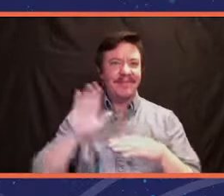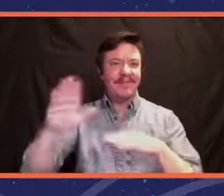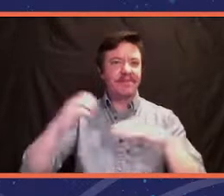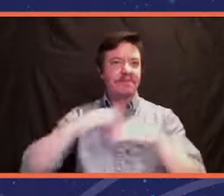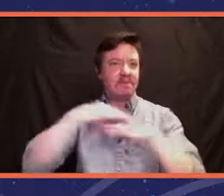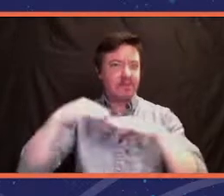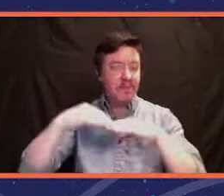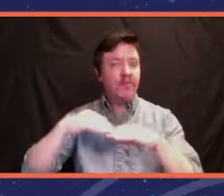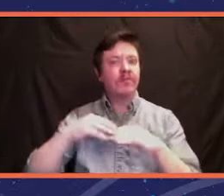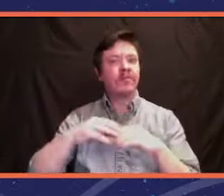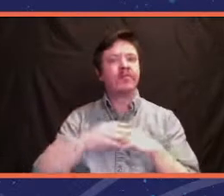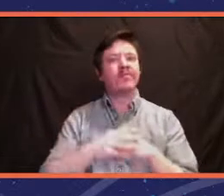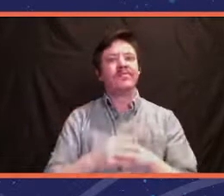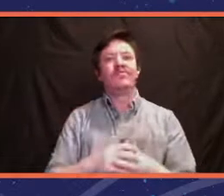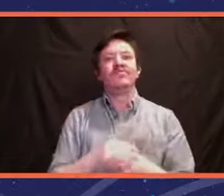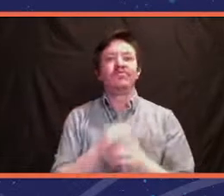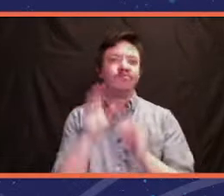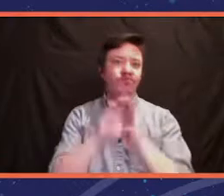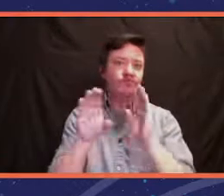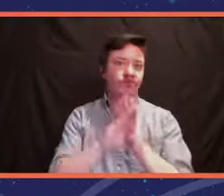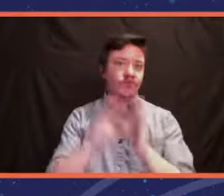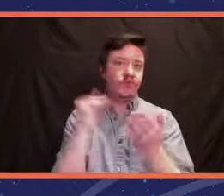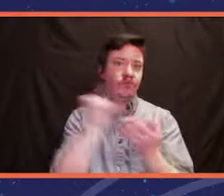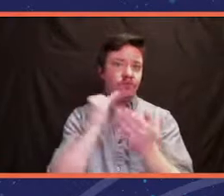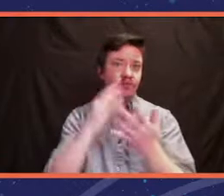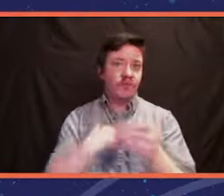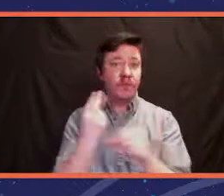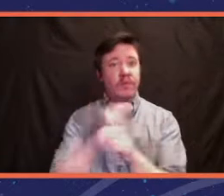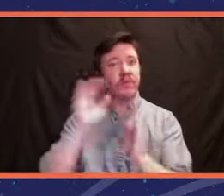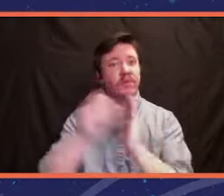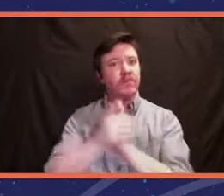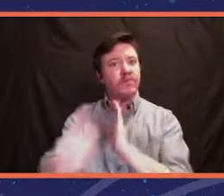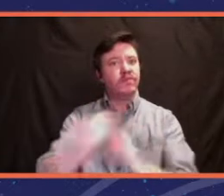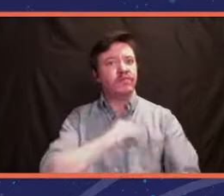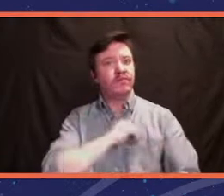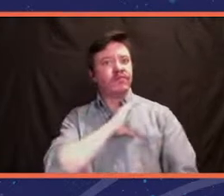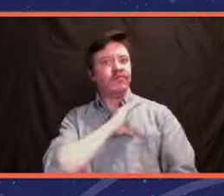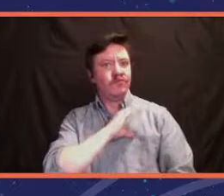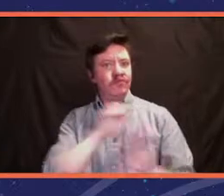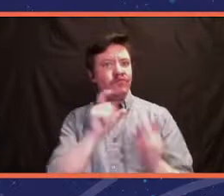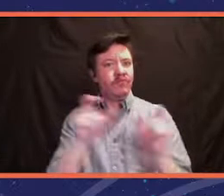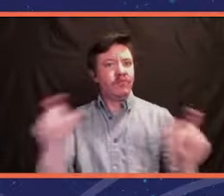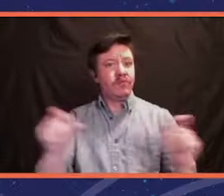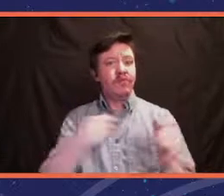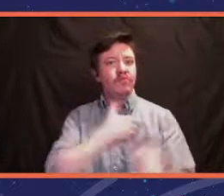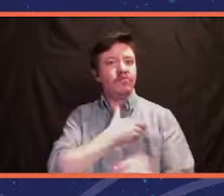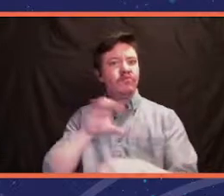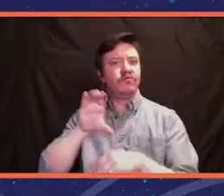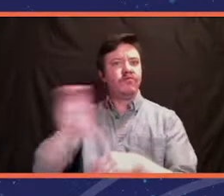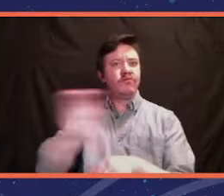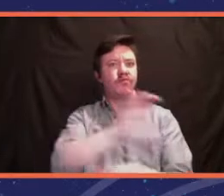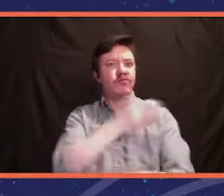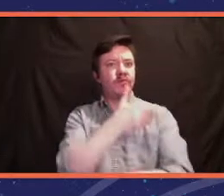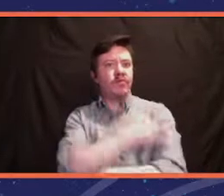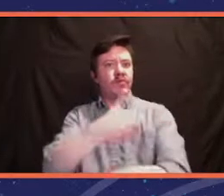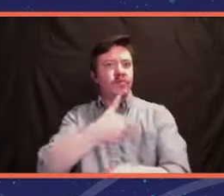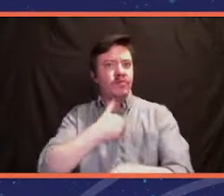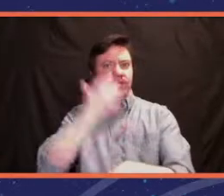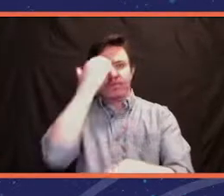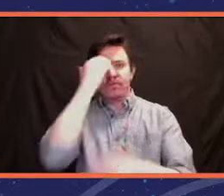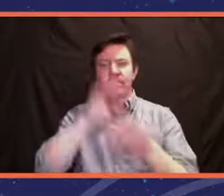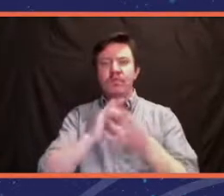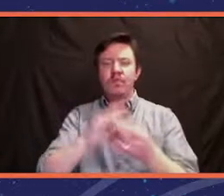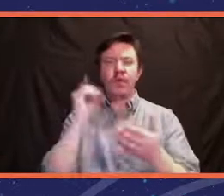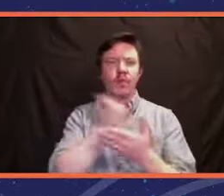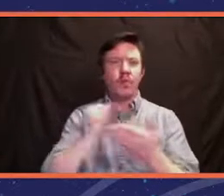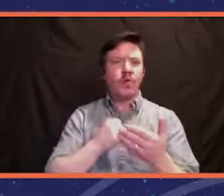illustrator that uses her skills to uplift Indigenous movements. She empowers herself and those who engage with her work through her illustrations of